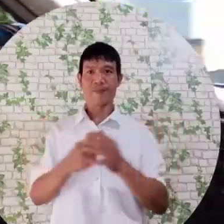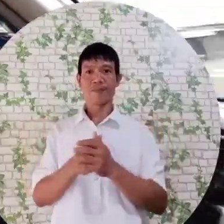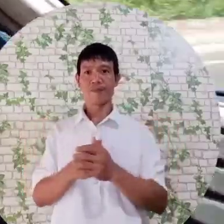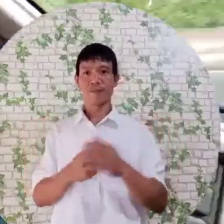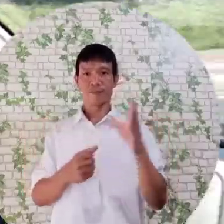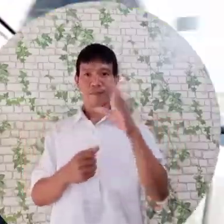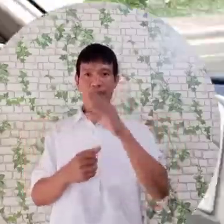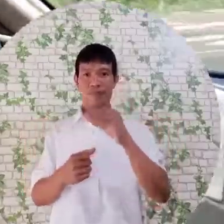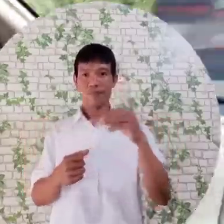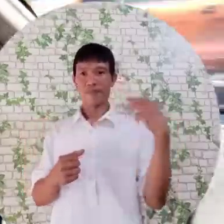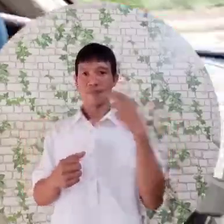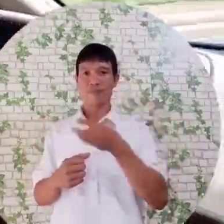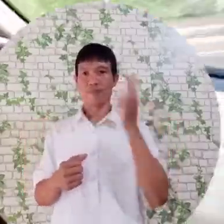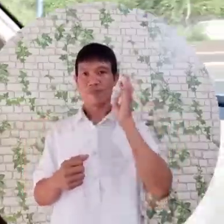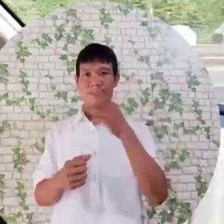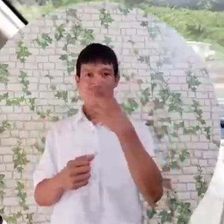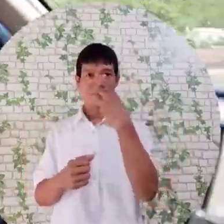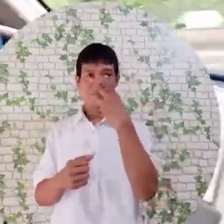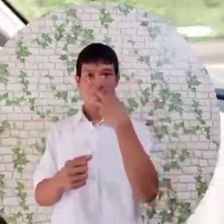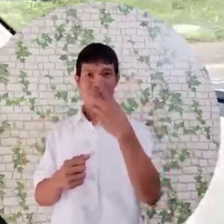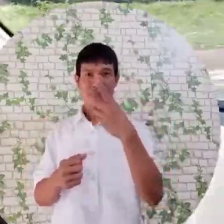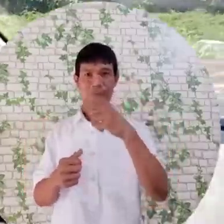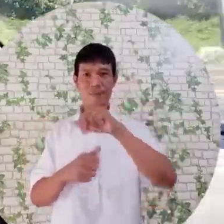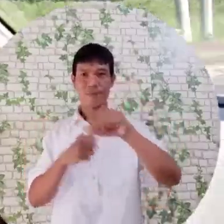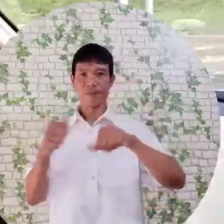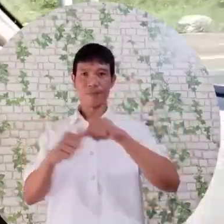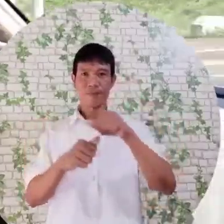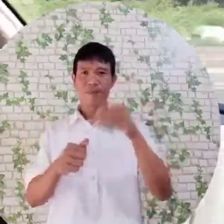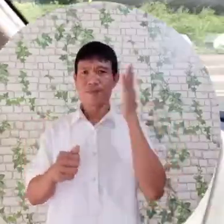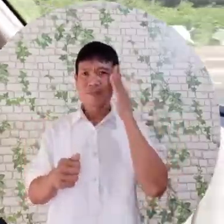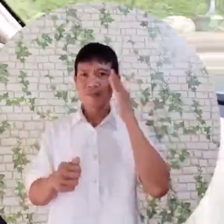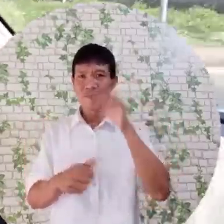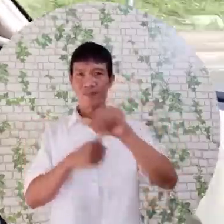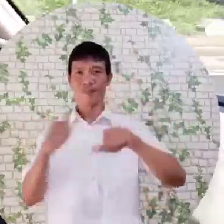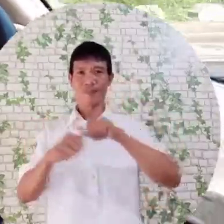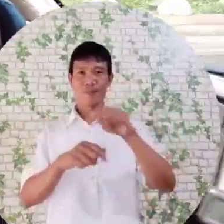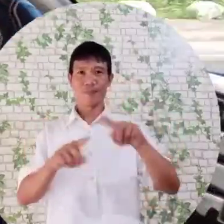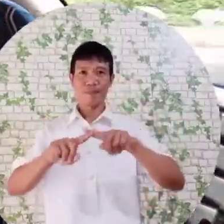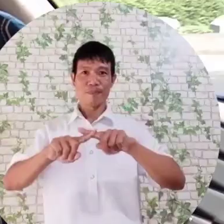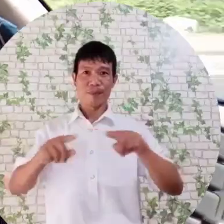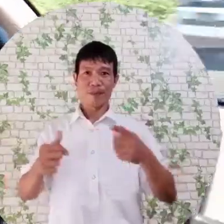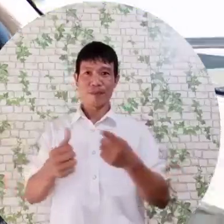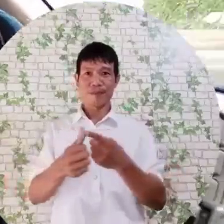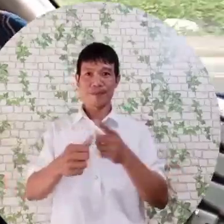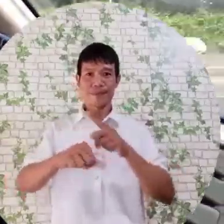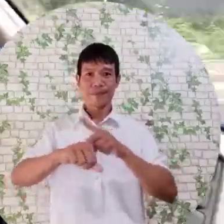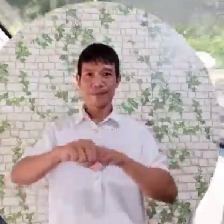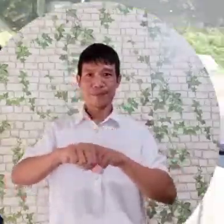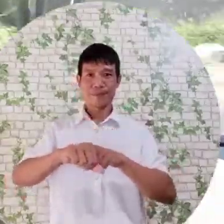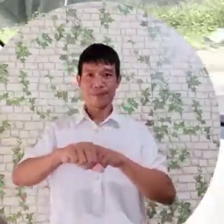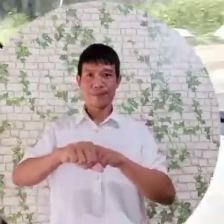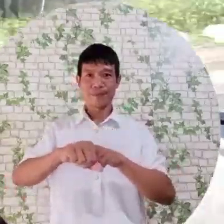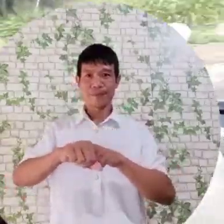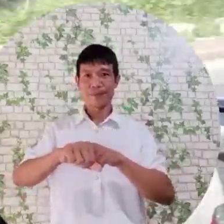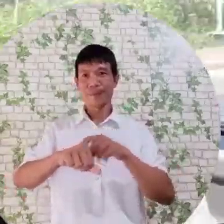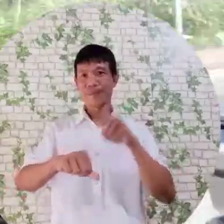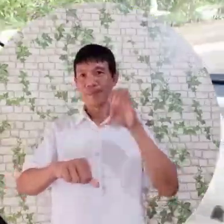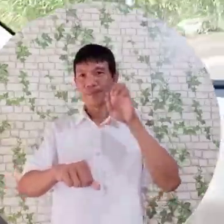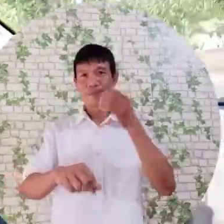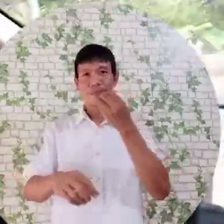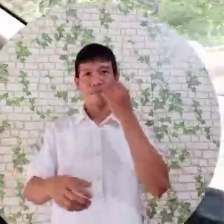other, but this is the first time that she ordered a sort of